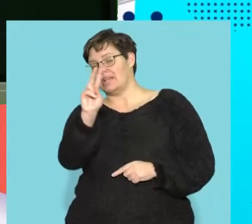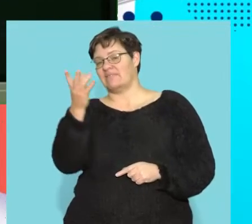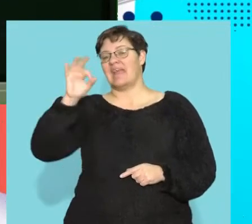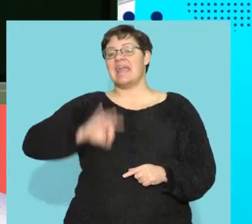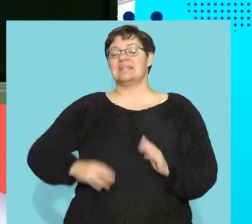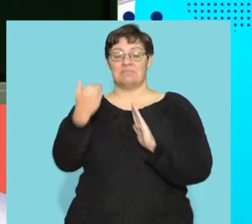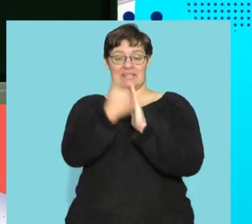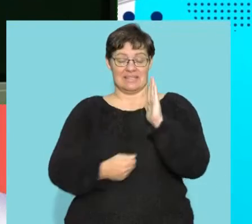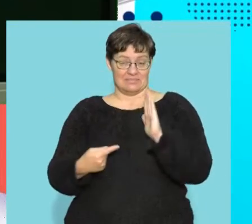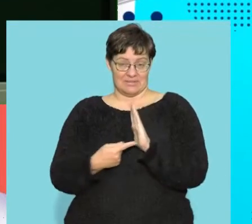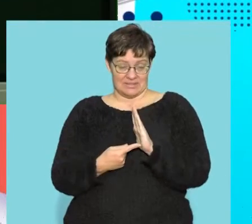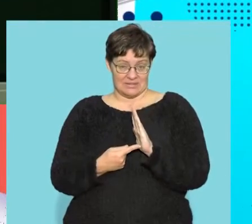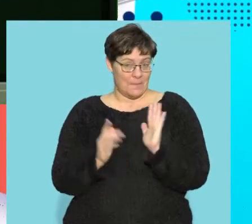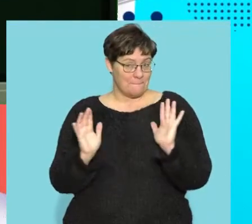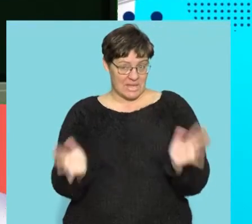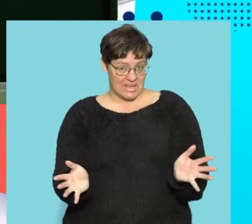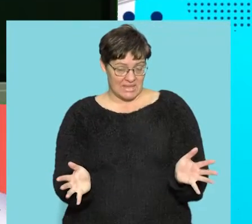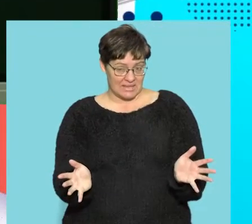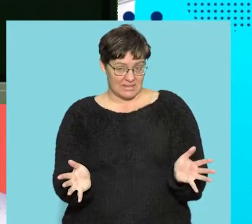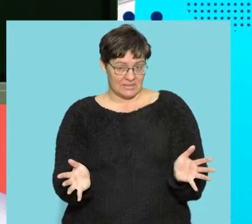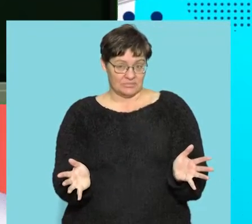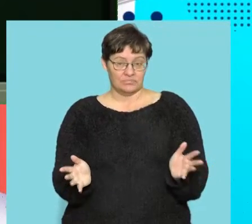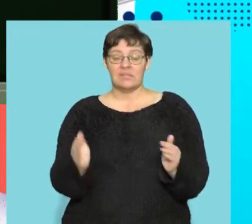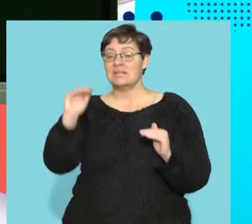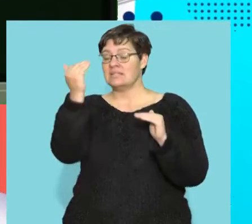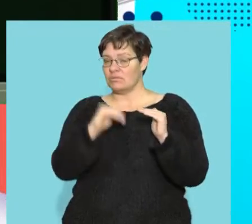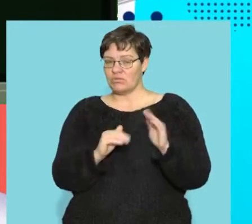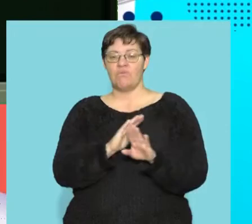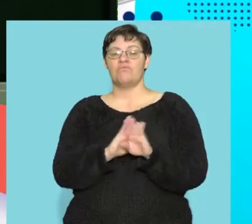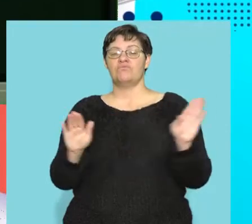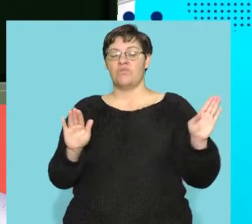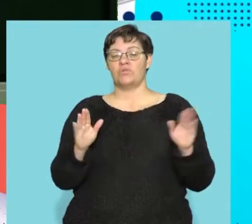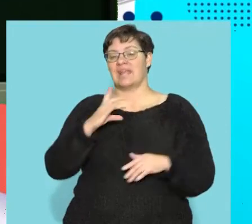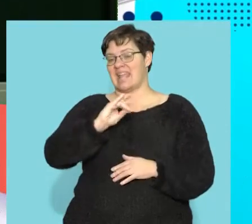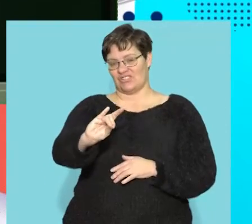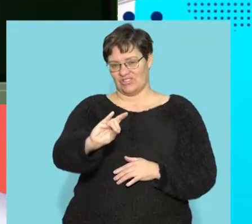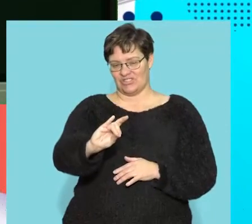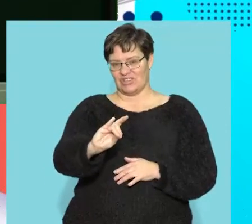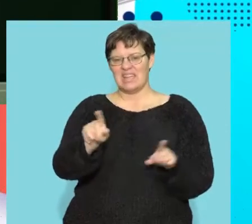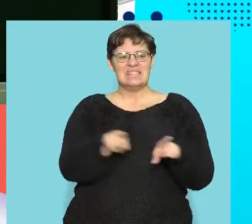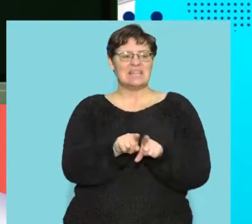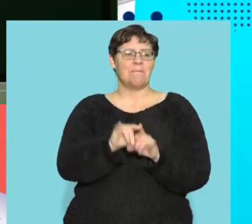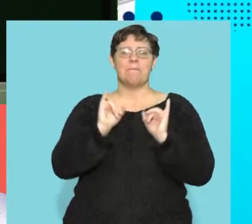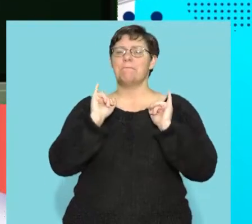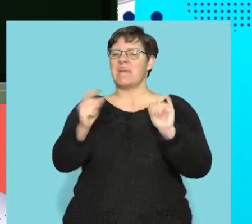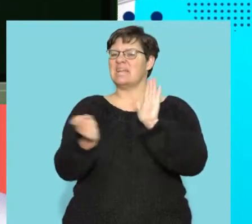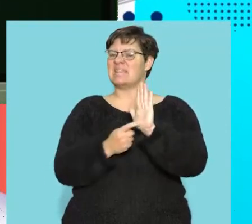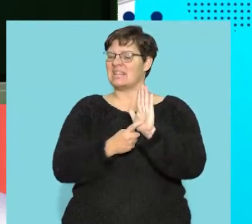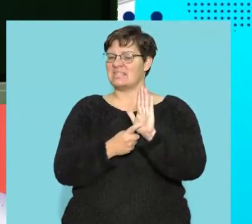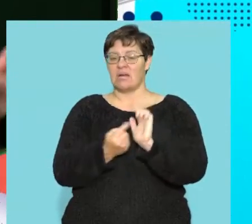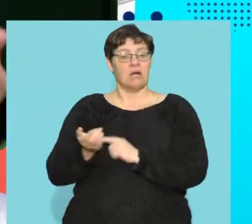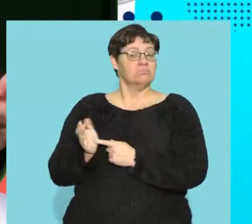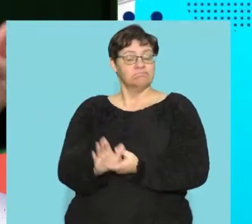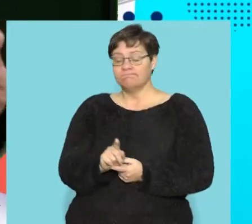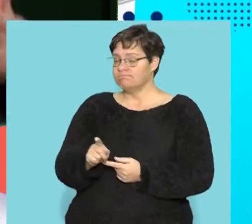income statement. Clear, guys? So depreciation is a non-cash item like bad debts. It will not